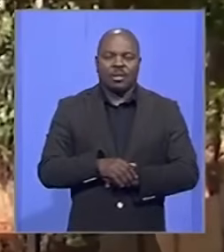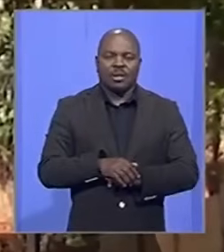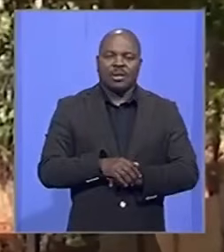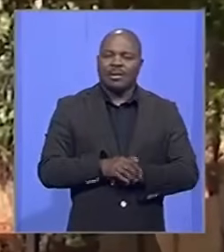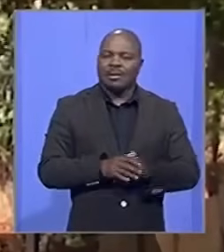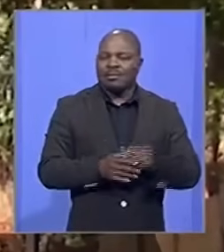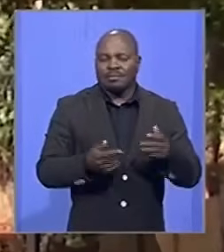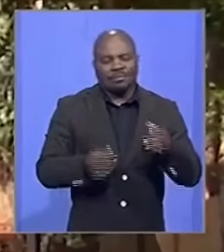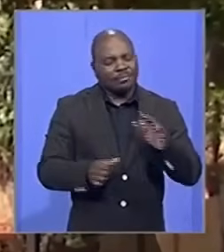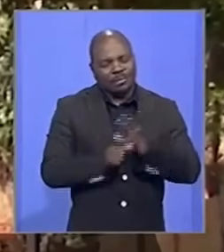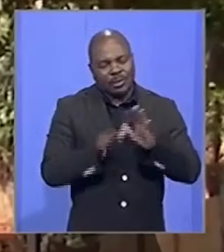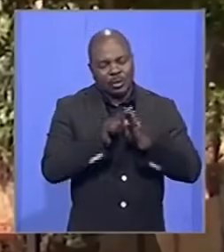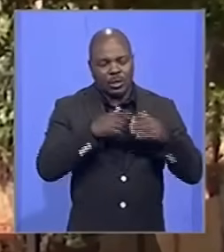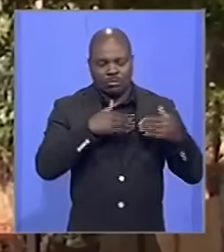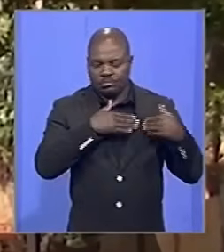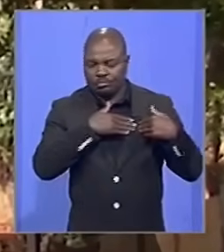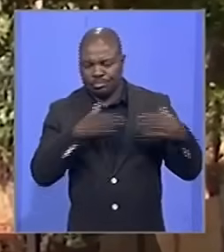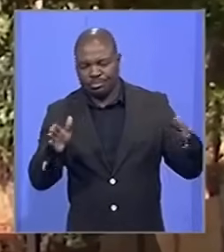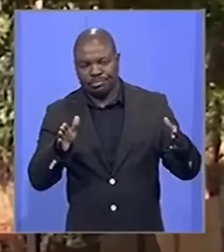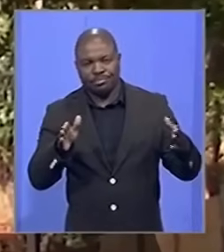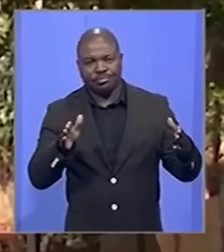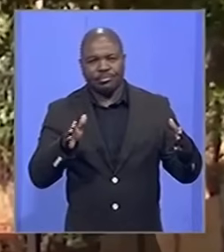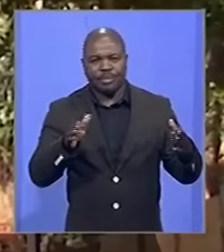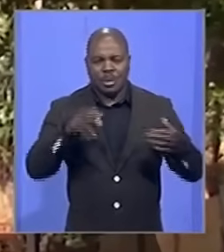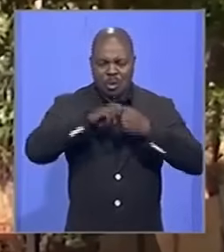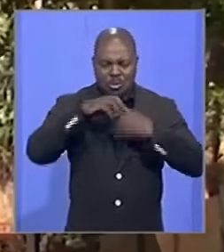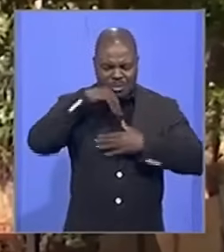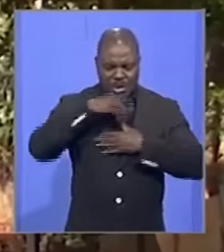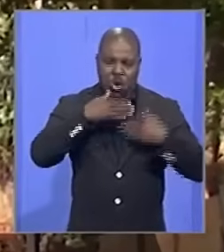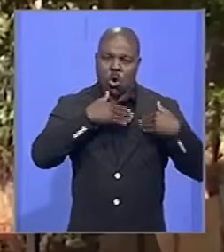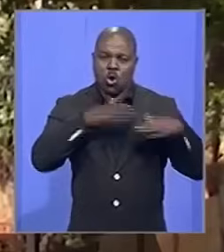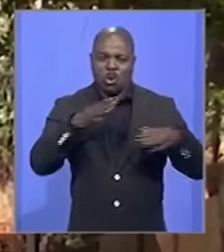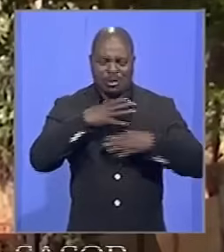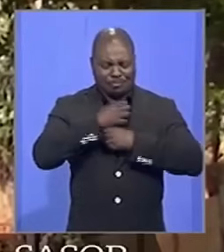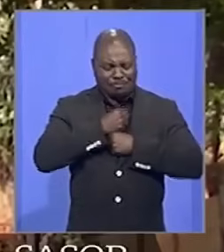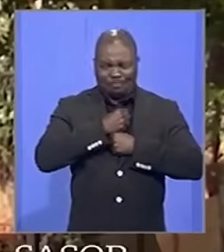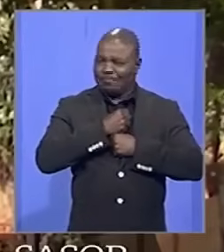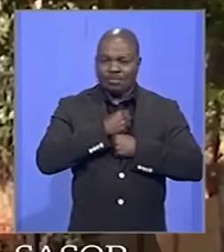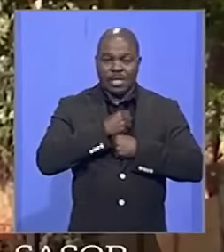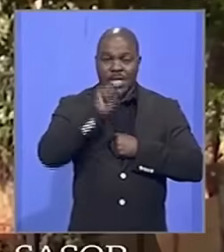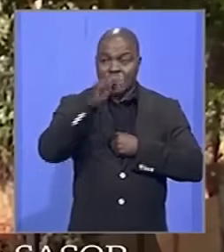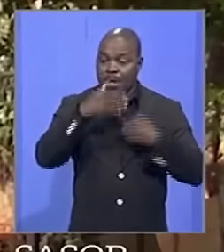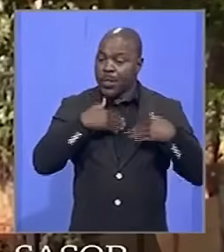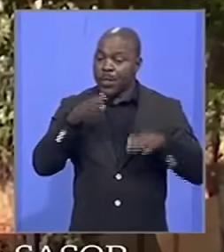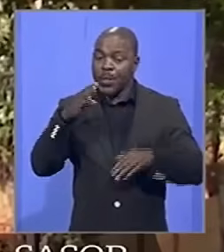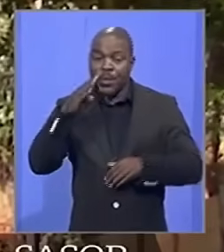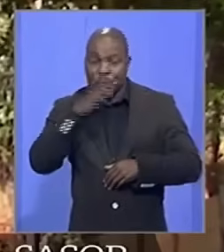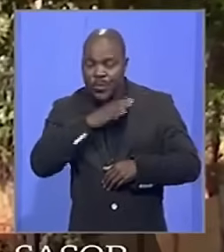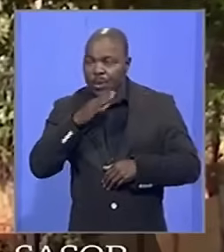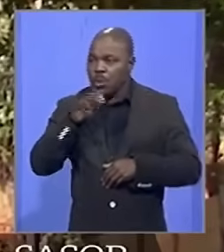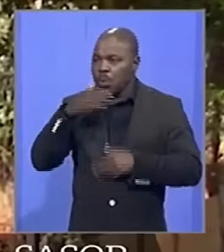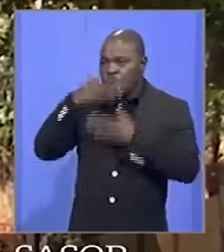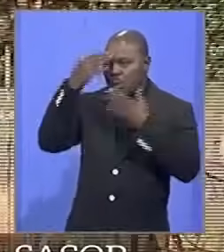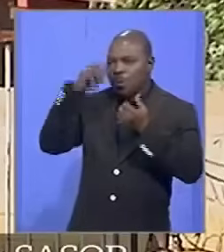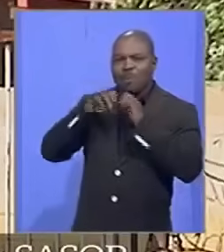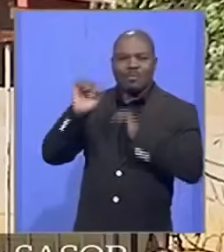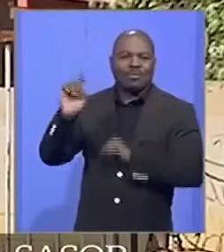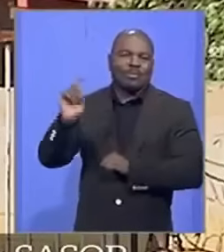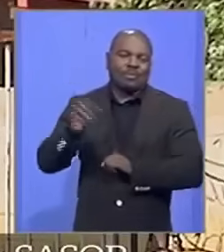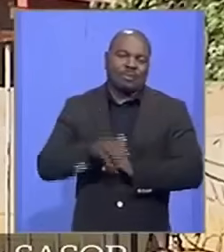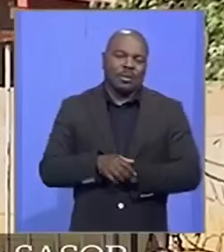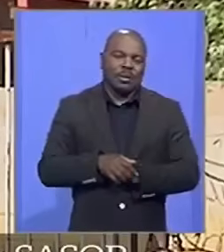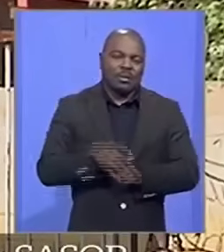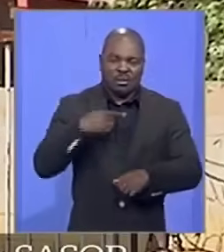only remedy. Without speaking out, then no one will know through what are you going through. That's my advice. You can